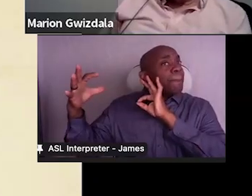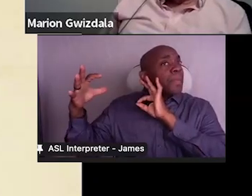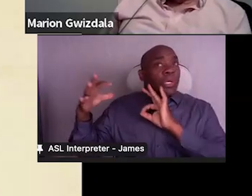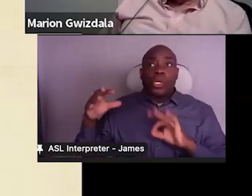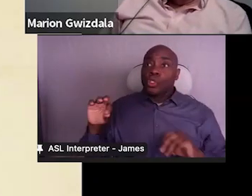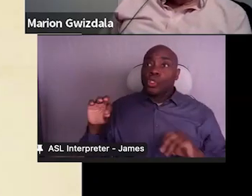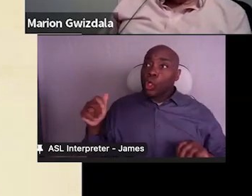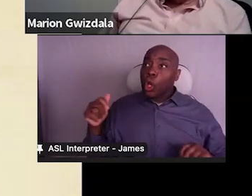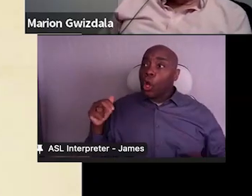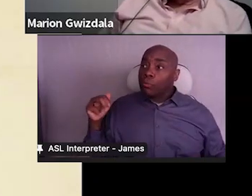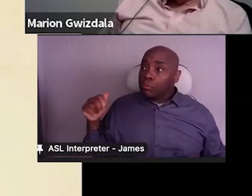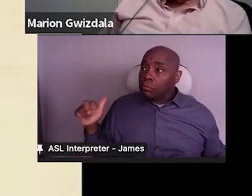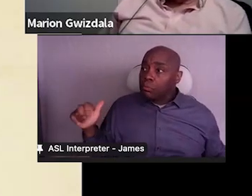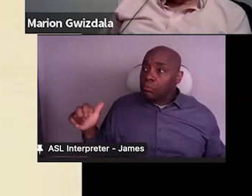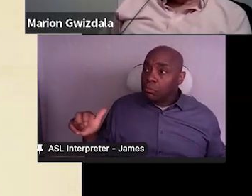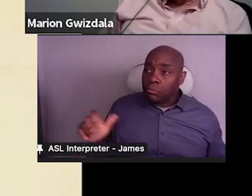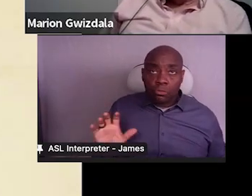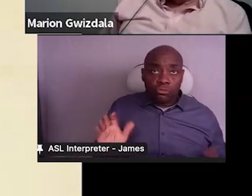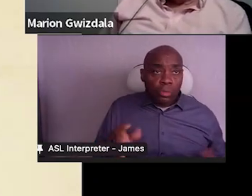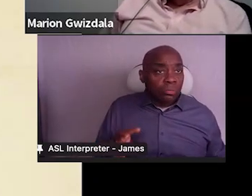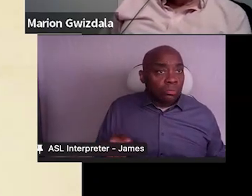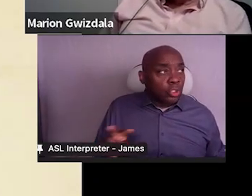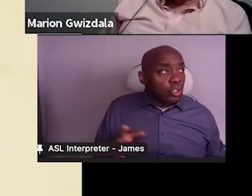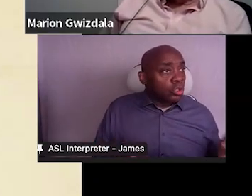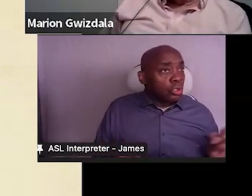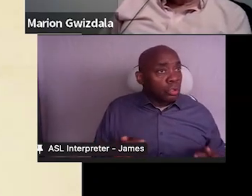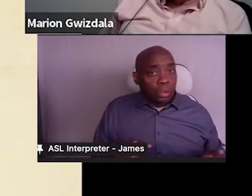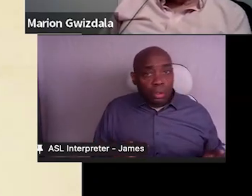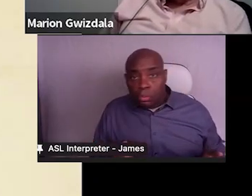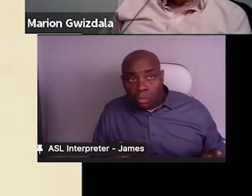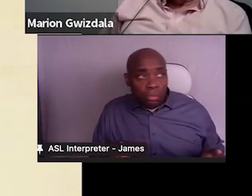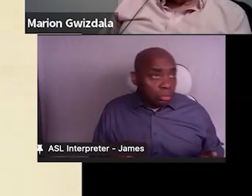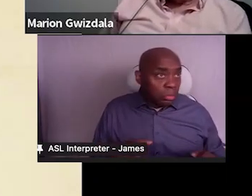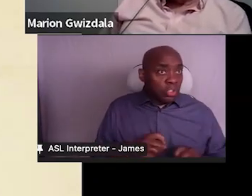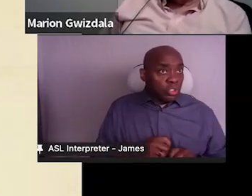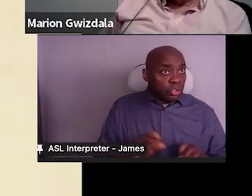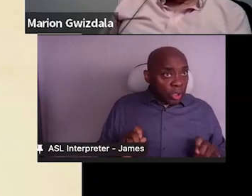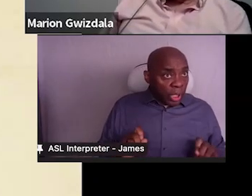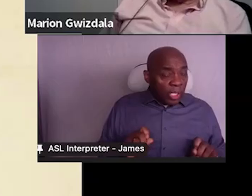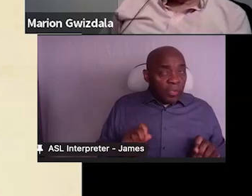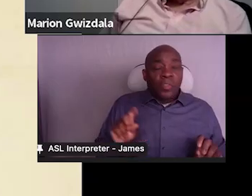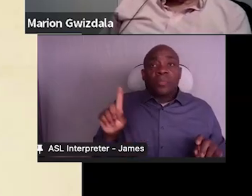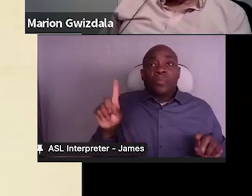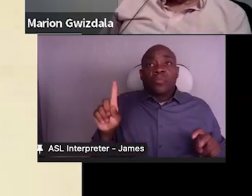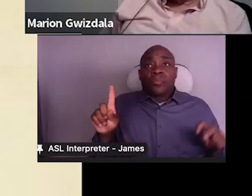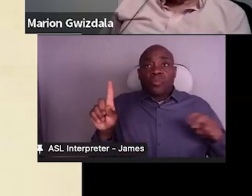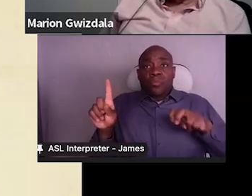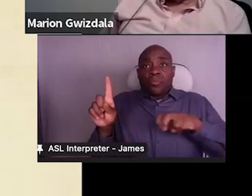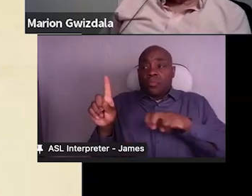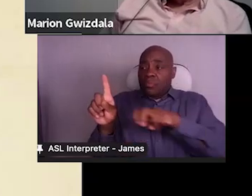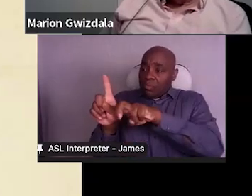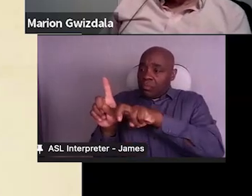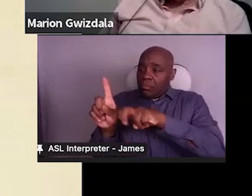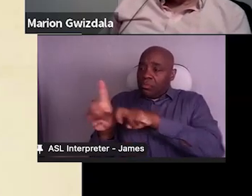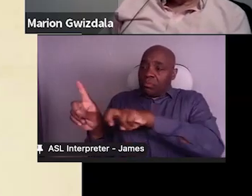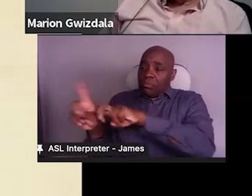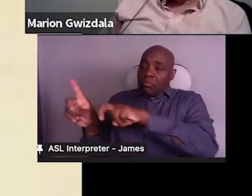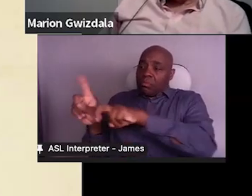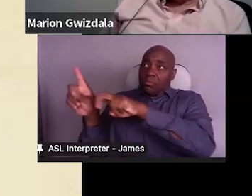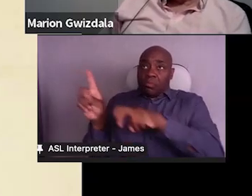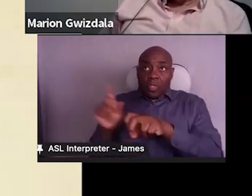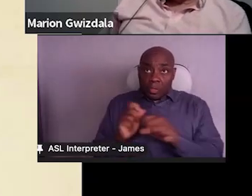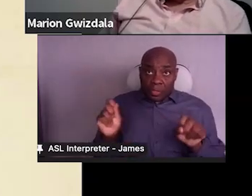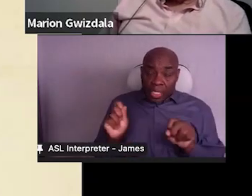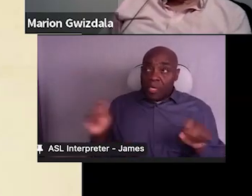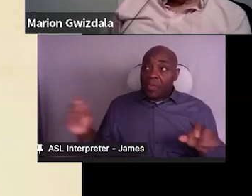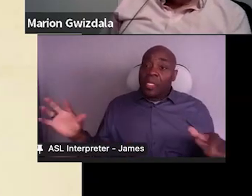off leash. The dog goes in, scans the room, makes sure that the room is safe for the person, comes back to the person, indicates the room